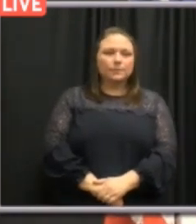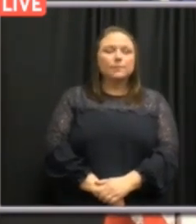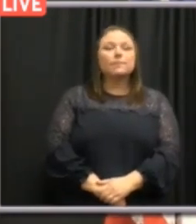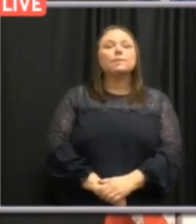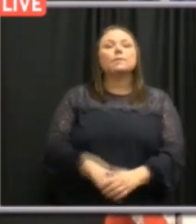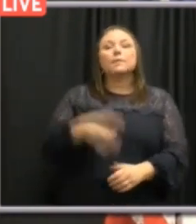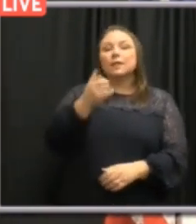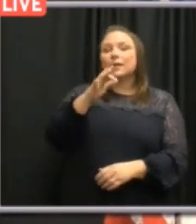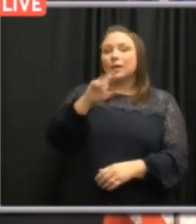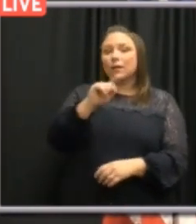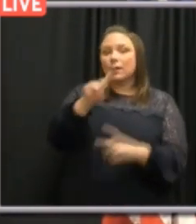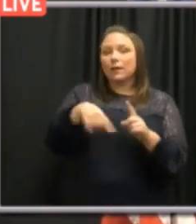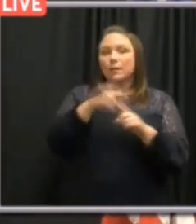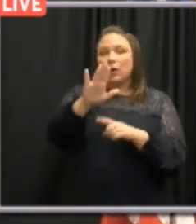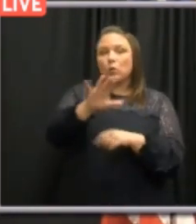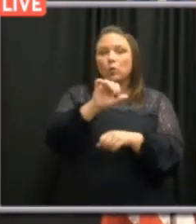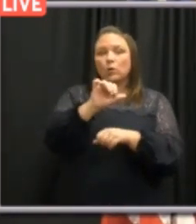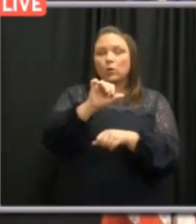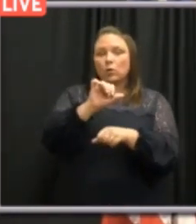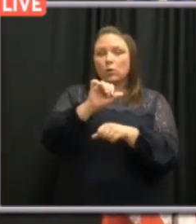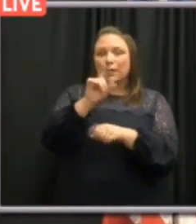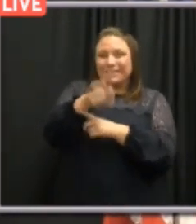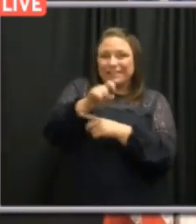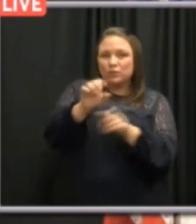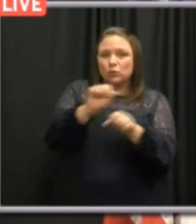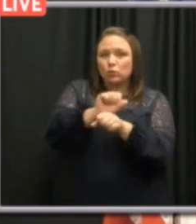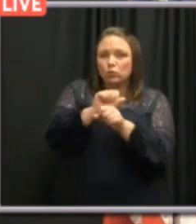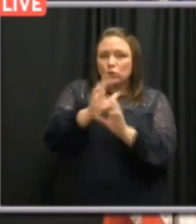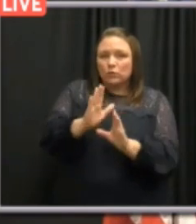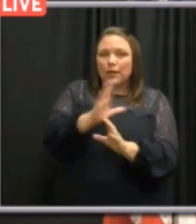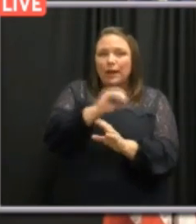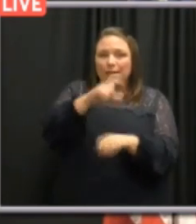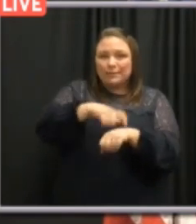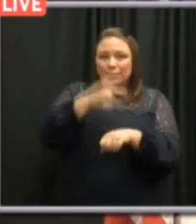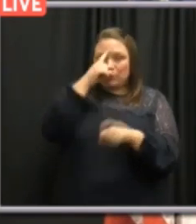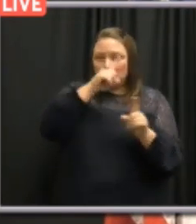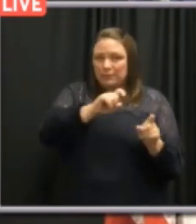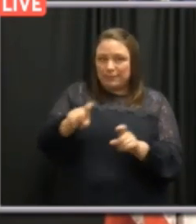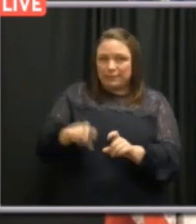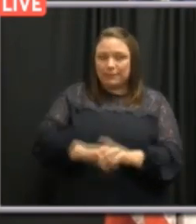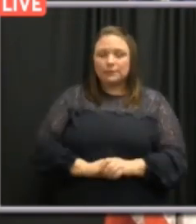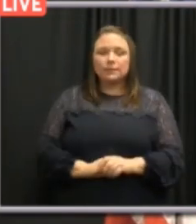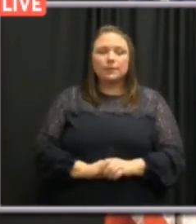Harry, regarding your essential workers and the time for tests, I'll tell you,